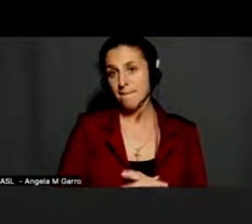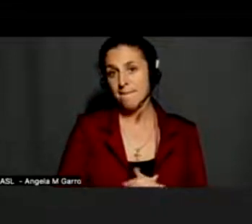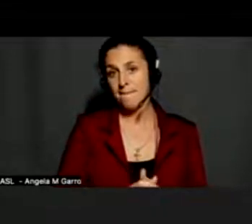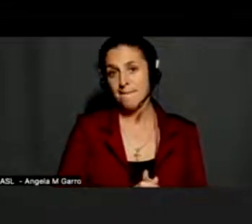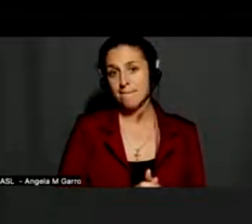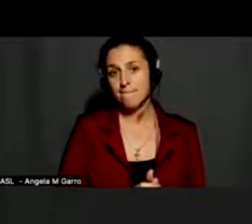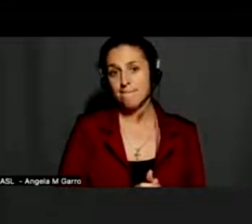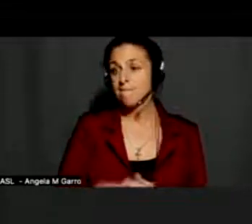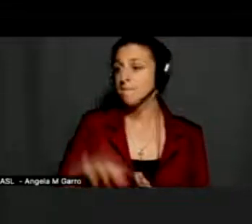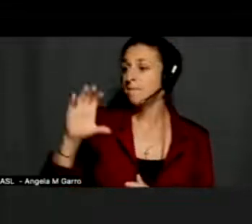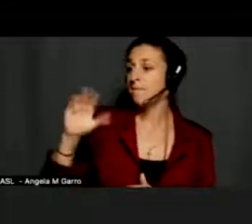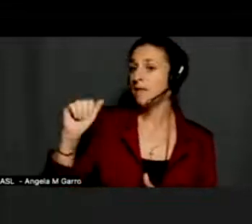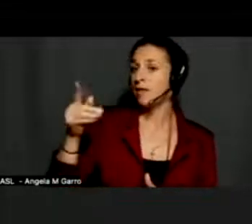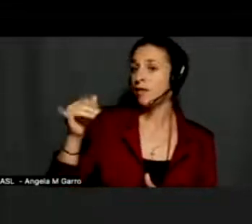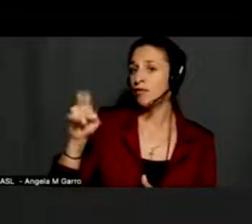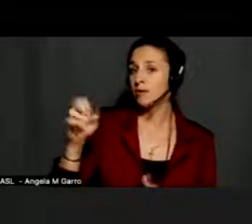Catherine, go ahead.